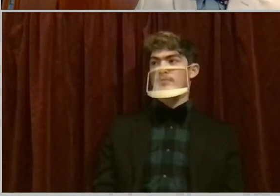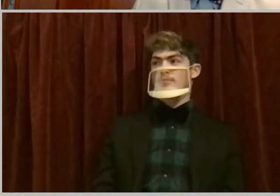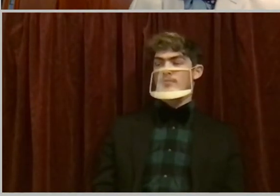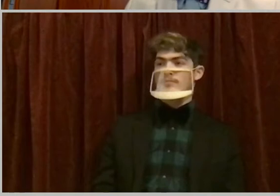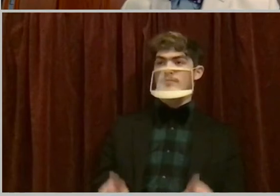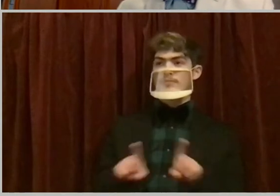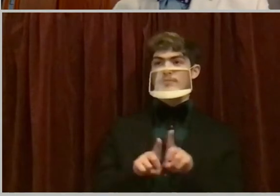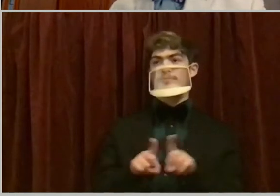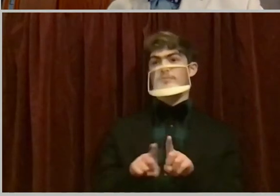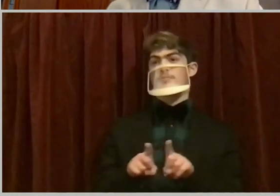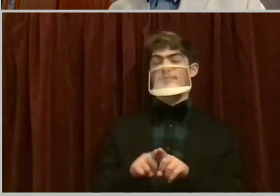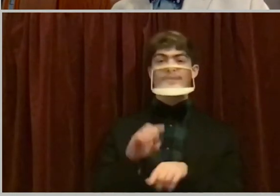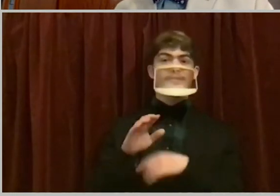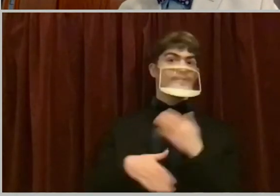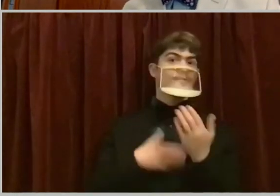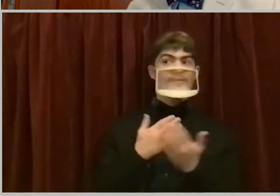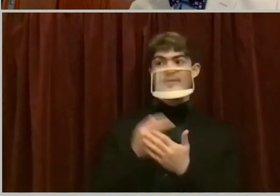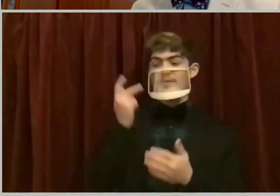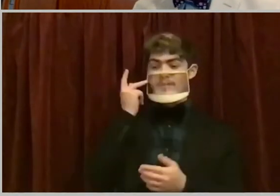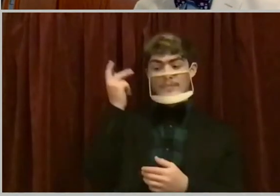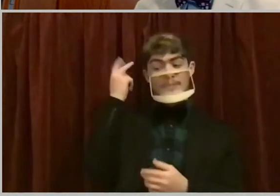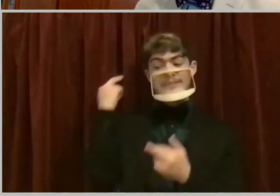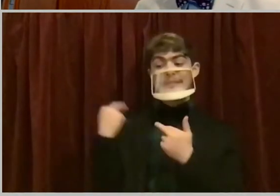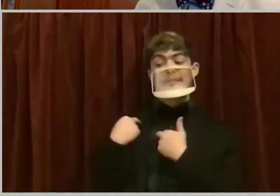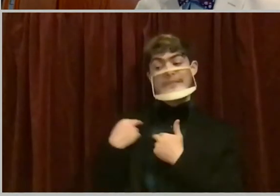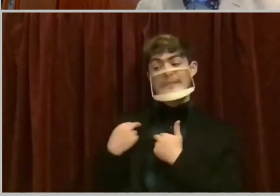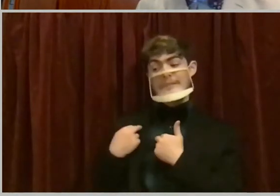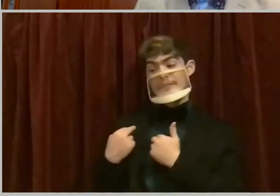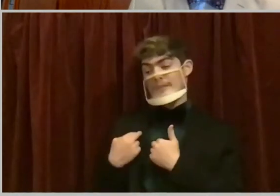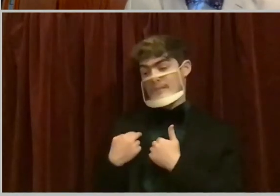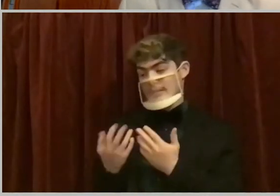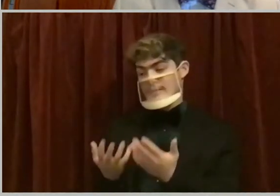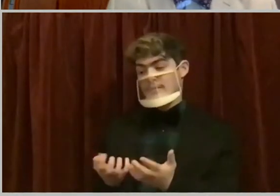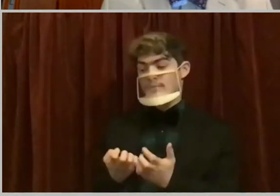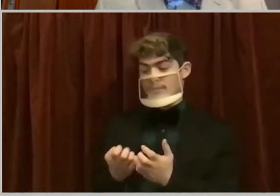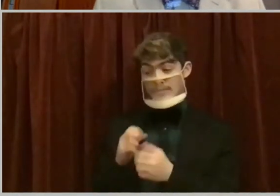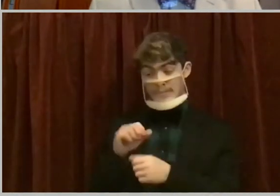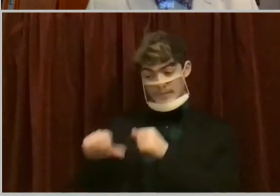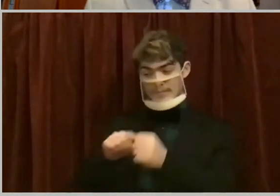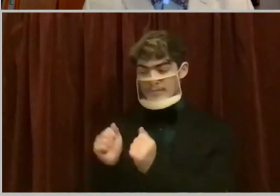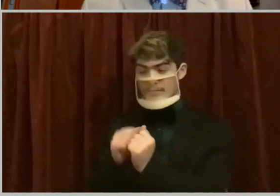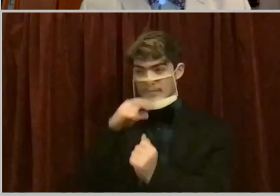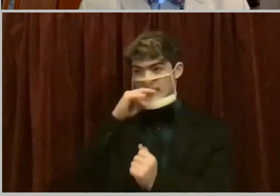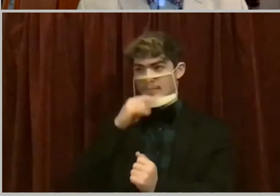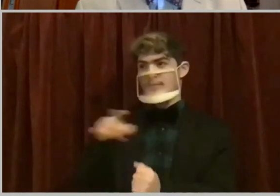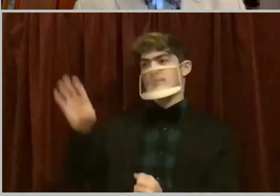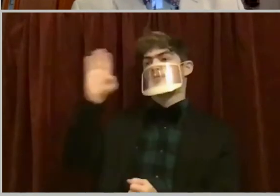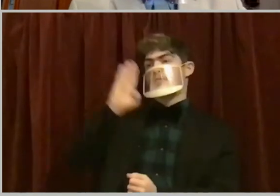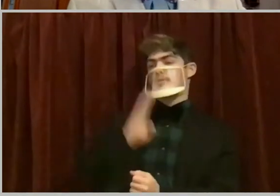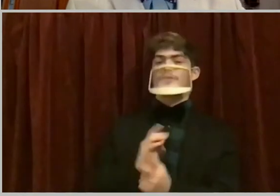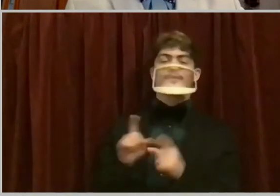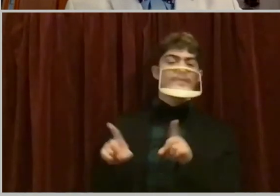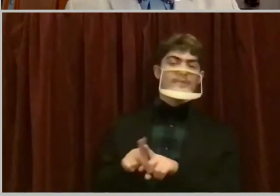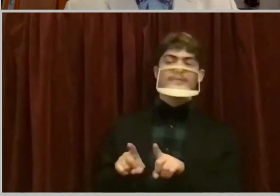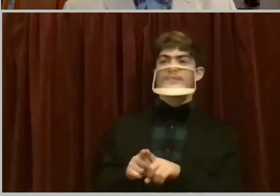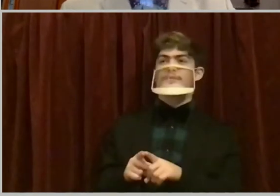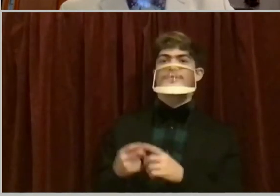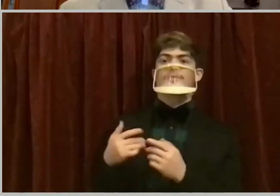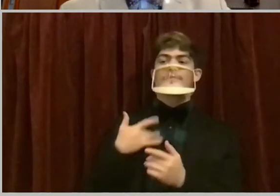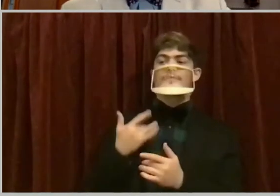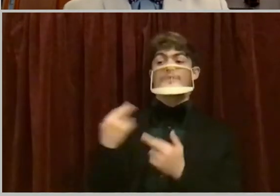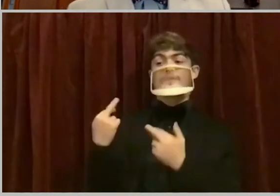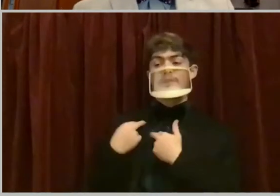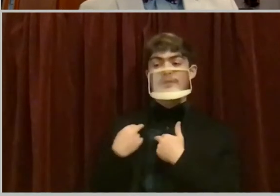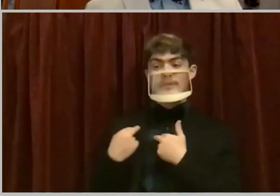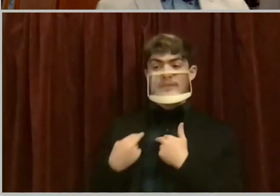be responsive towards his own child. That's how the Lord our God is. In Exodus